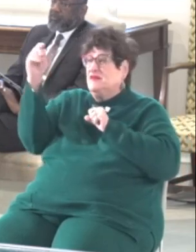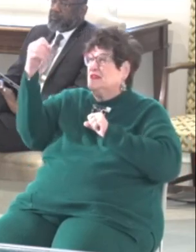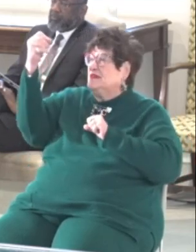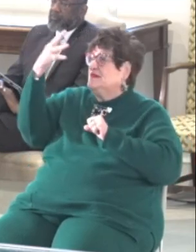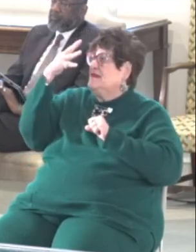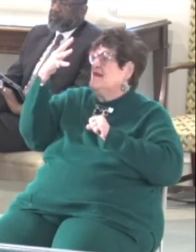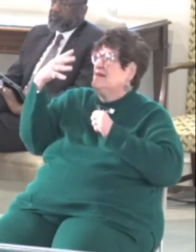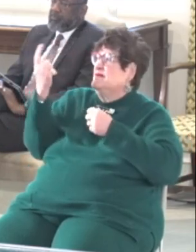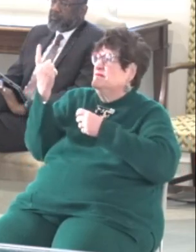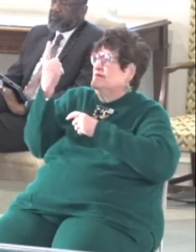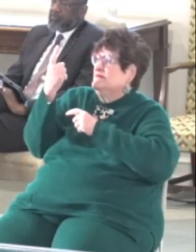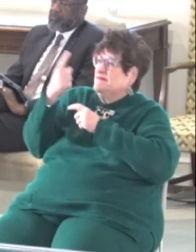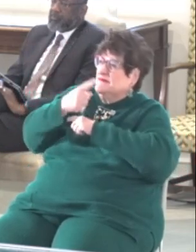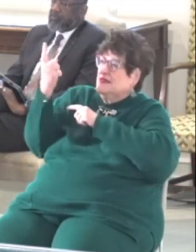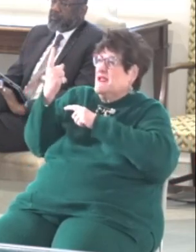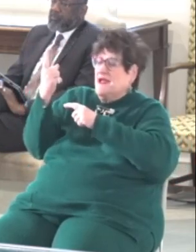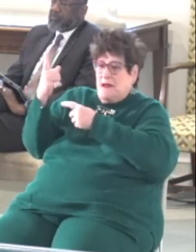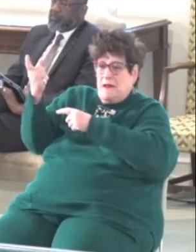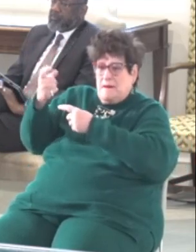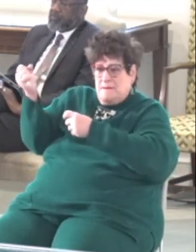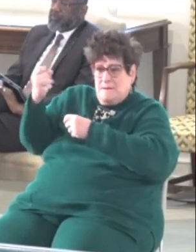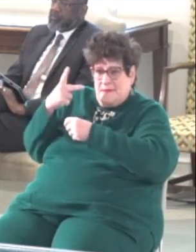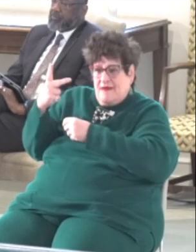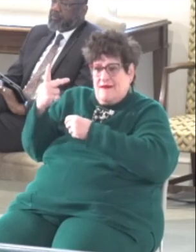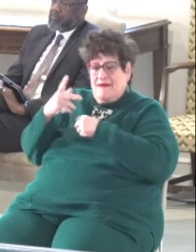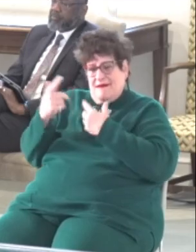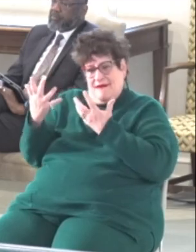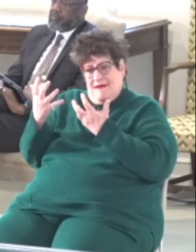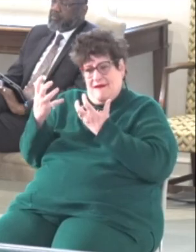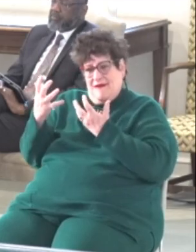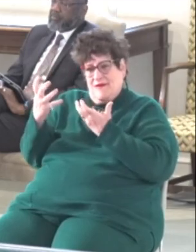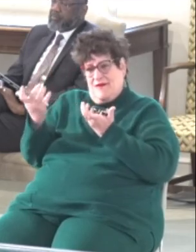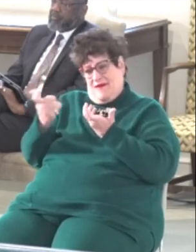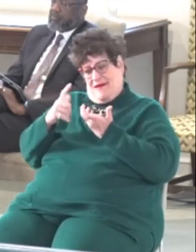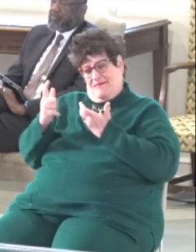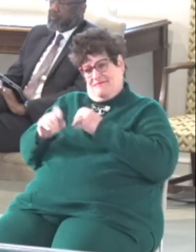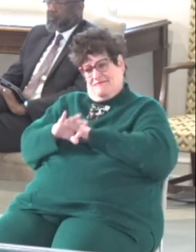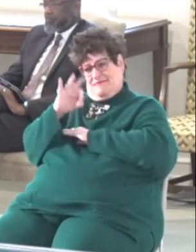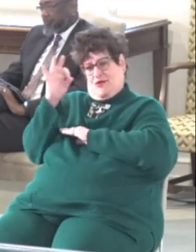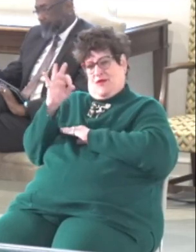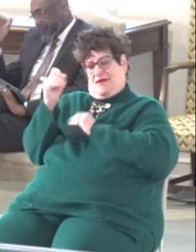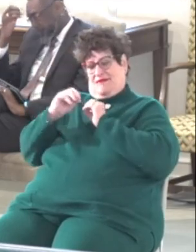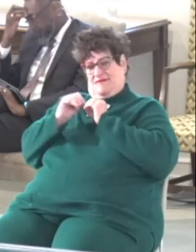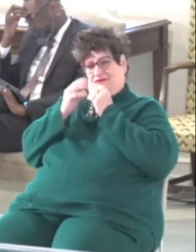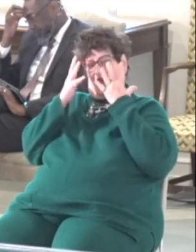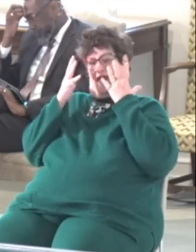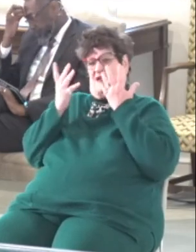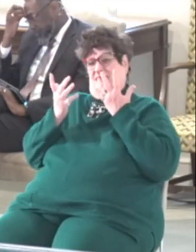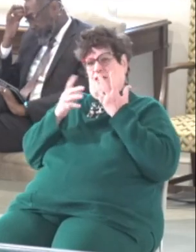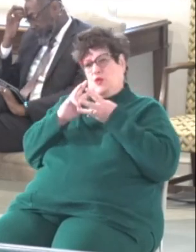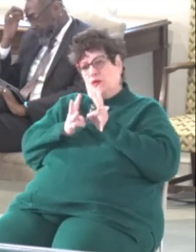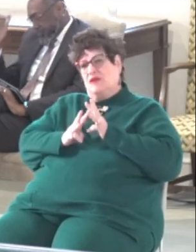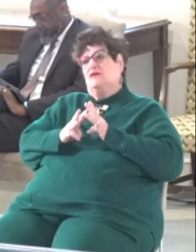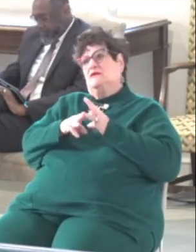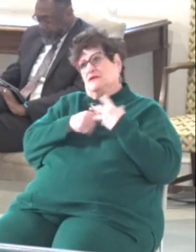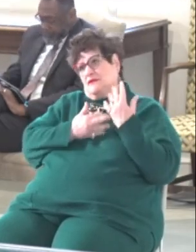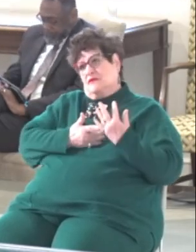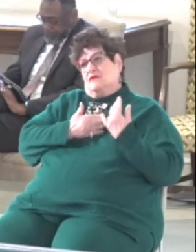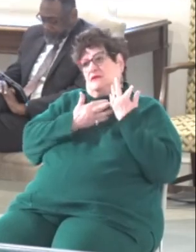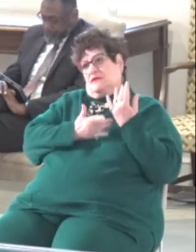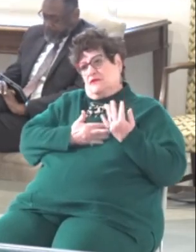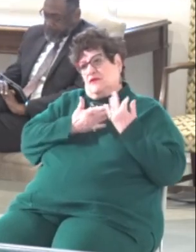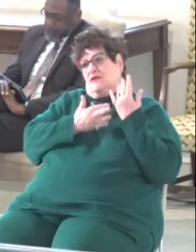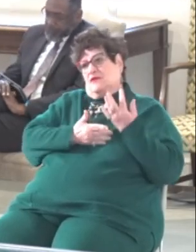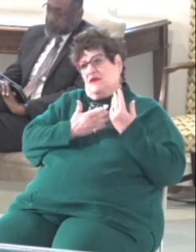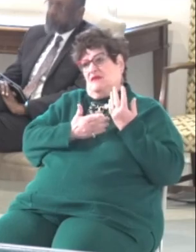to return and increasingly warm my mornings and light my way. Winter in our lives is much the same way when we wait for the